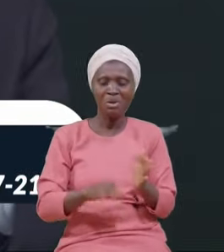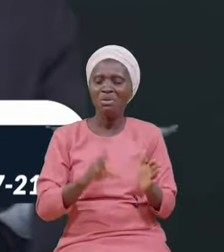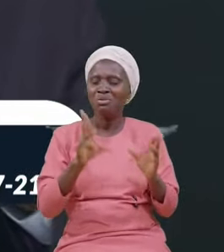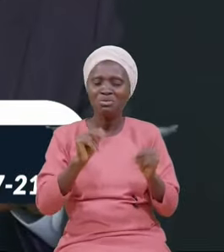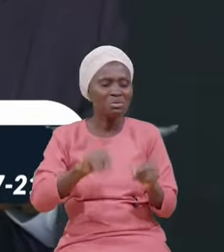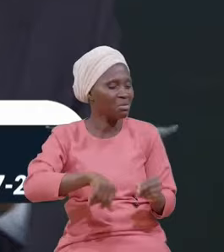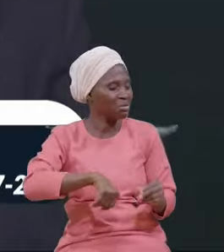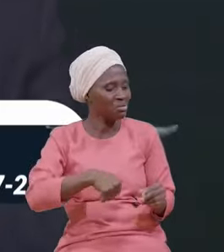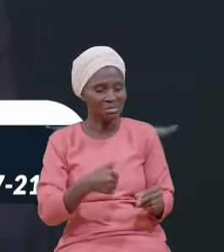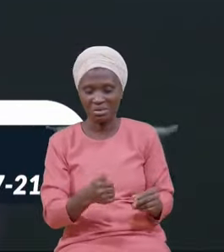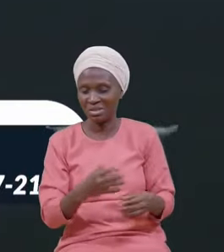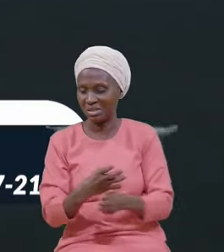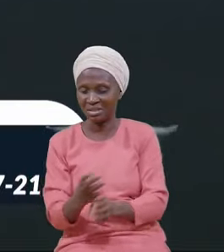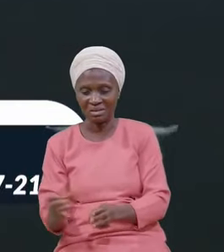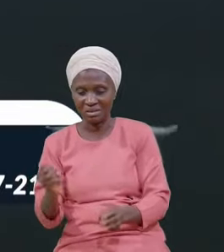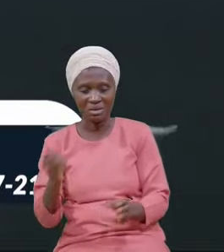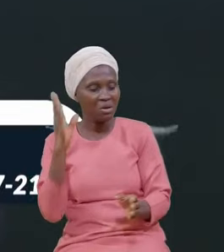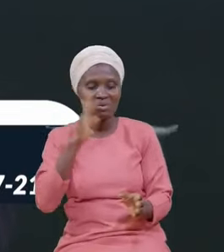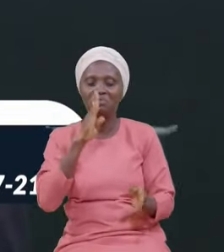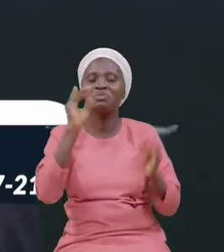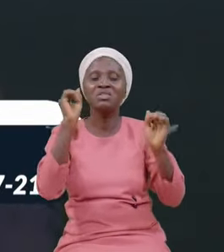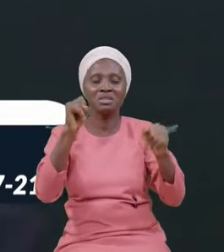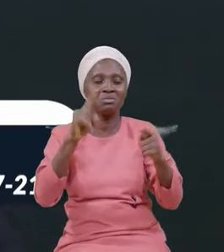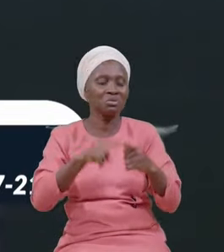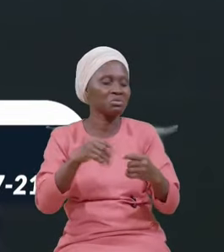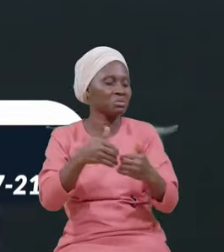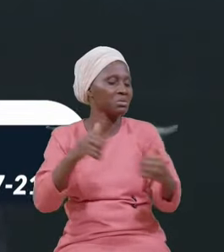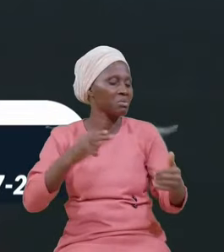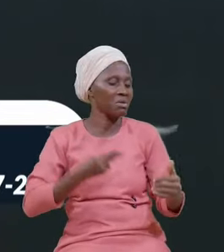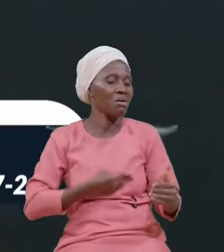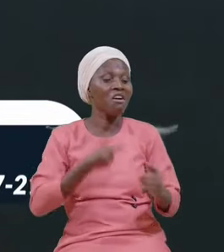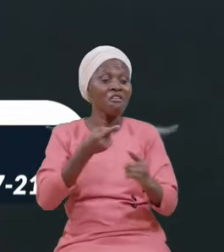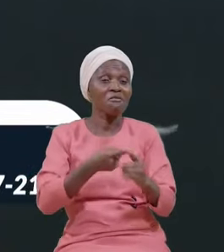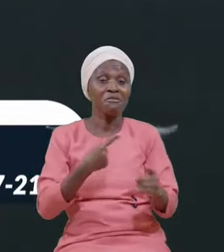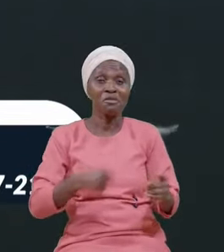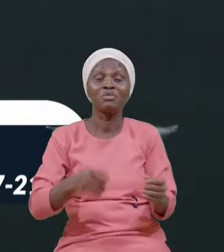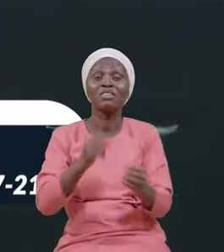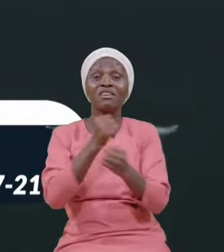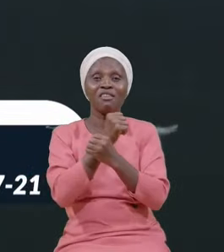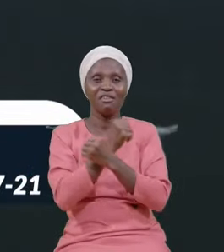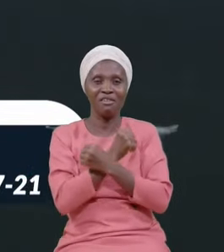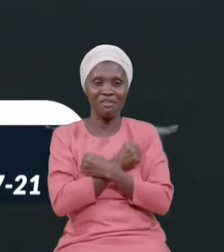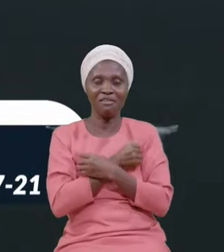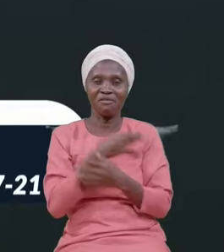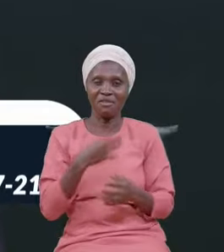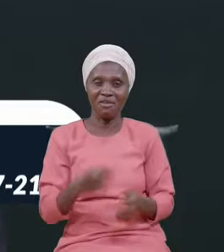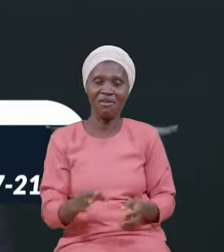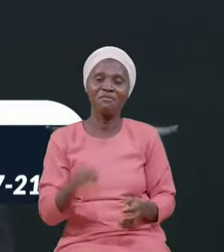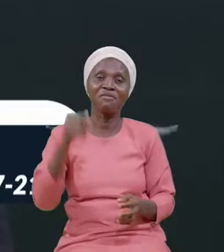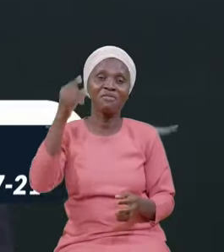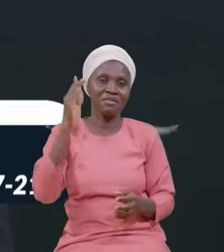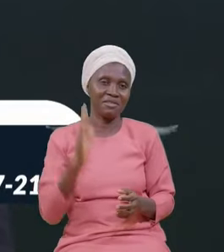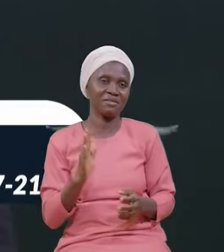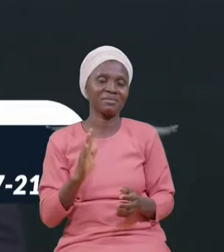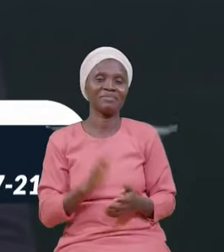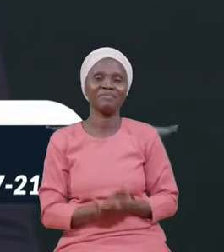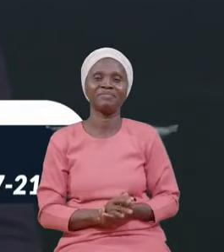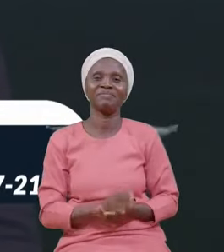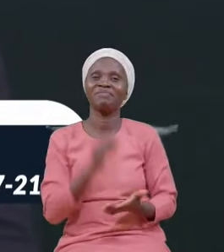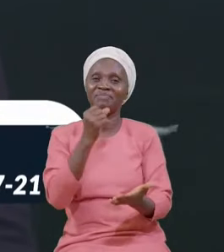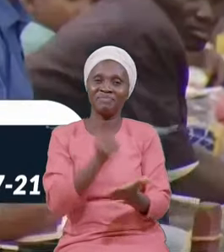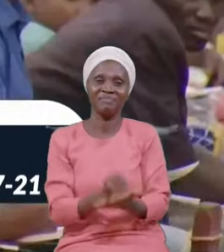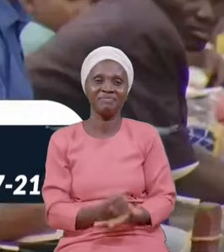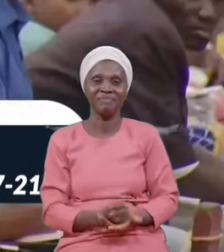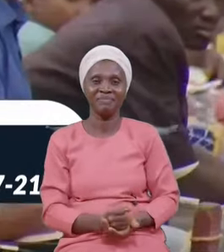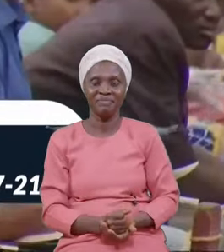be able to separate us from the love of God